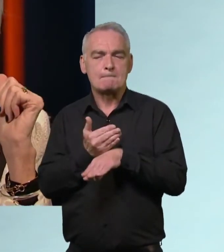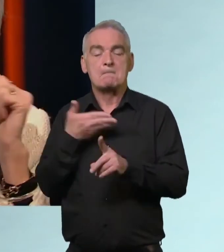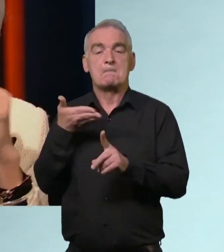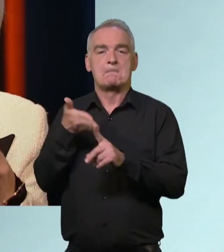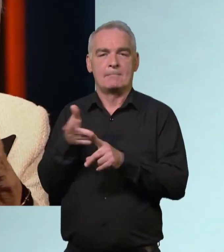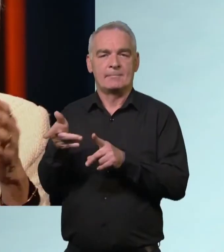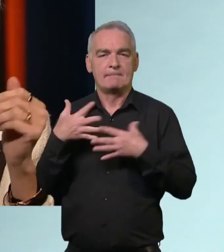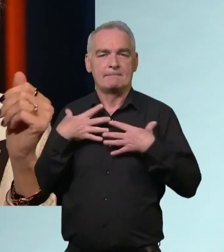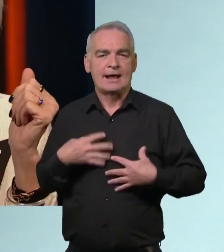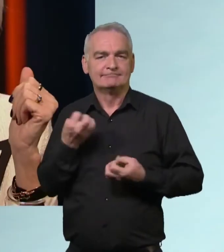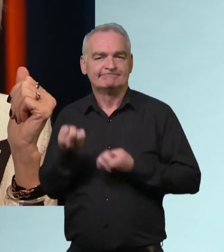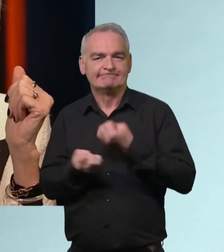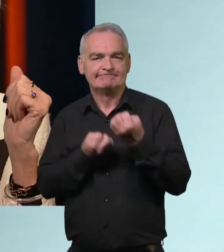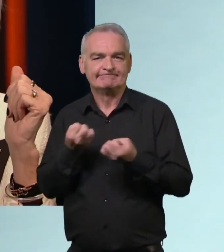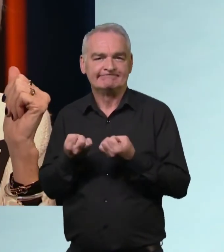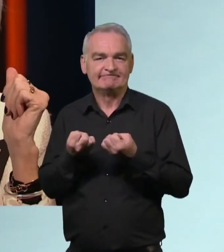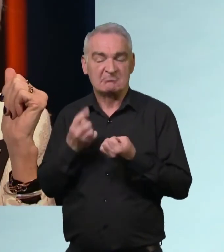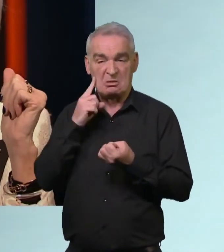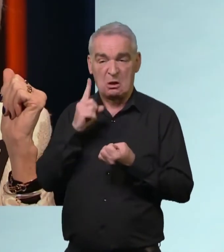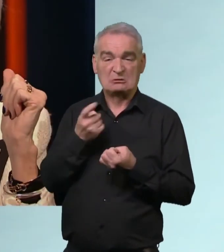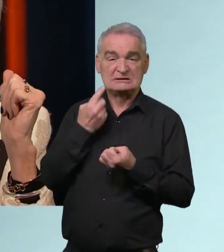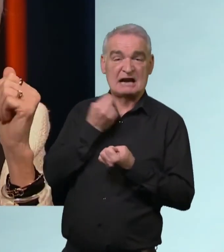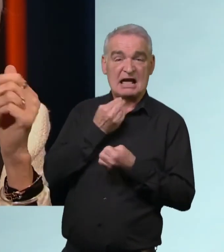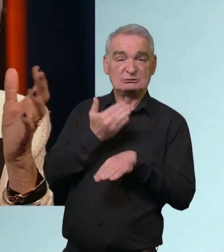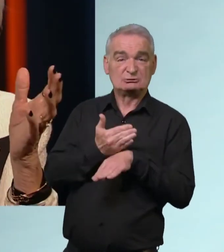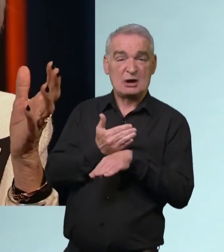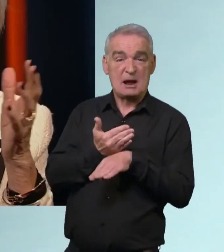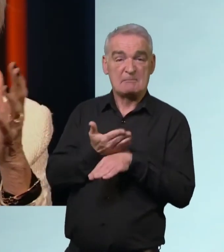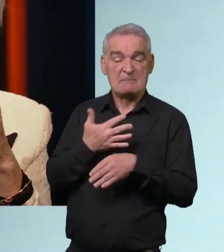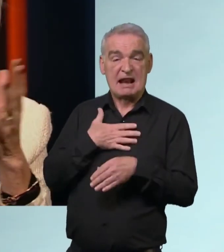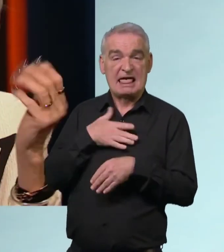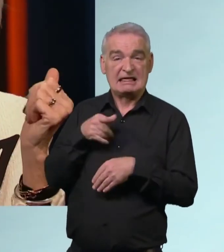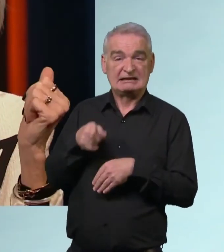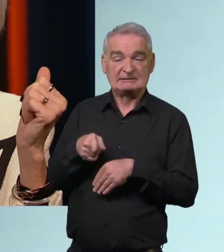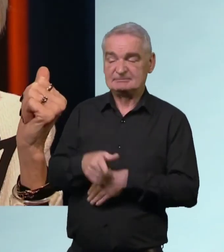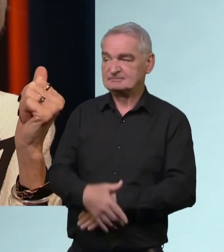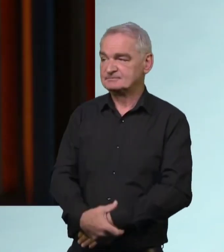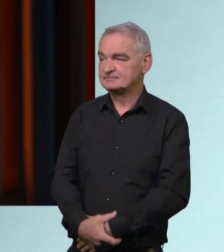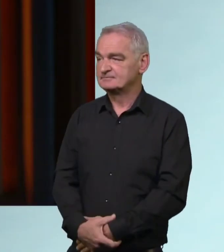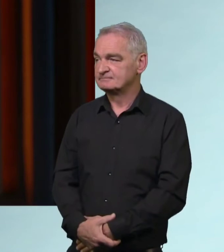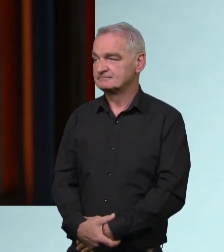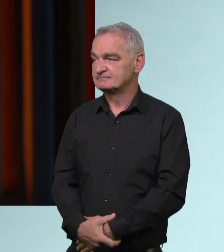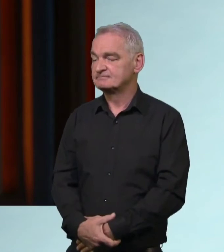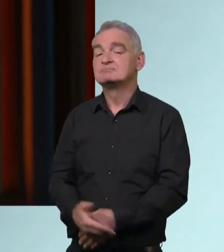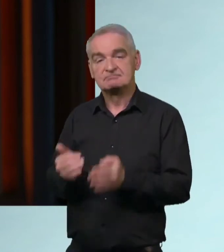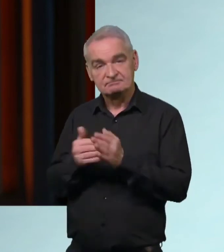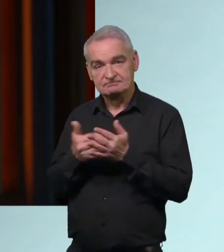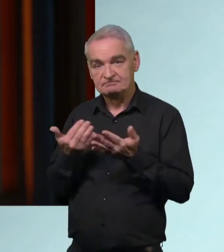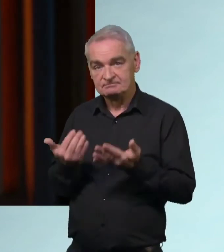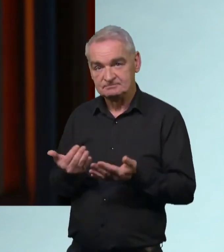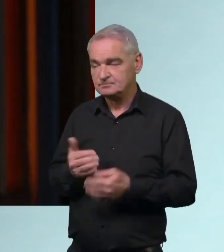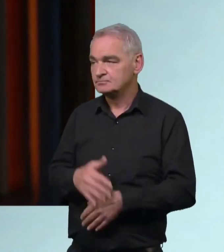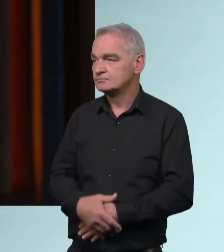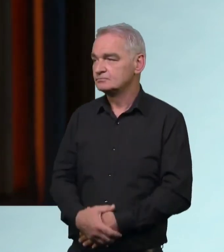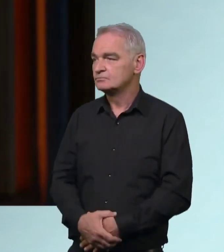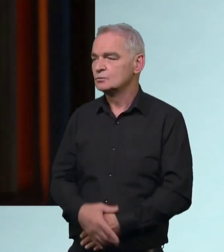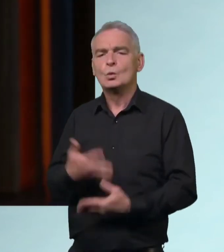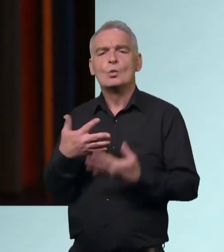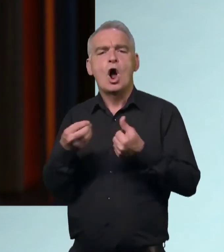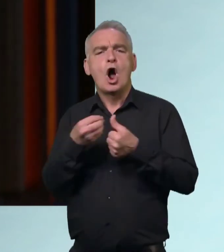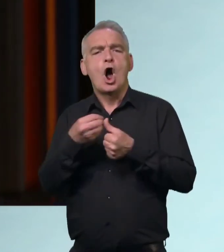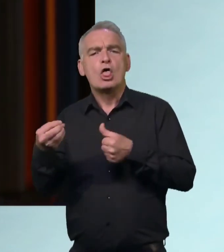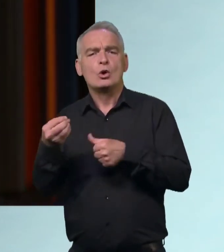on pathology, which I thought was probably quite a nice profession. What other stuff did you do